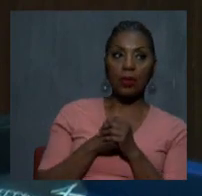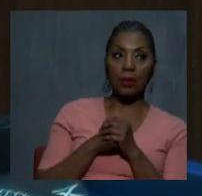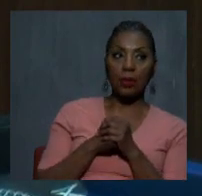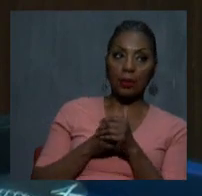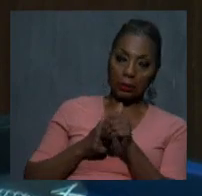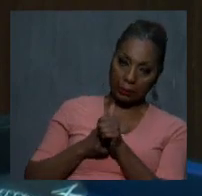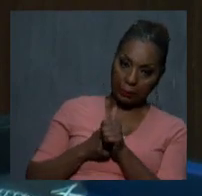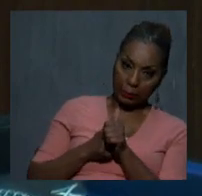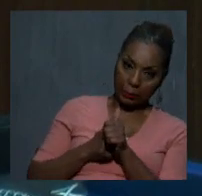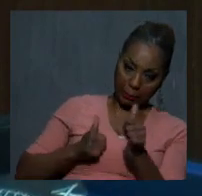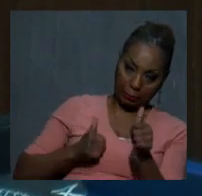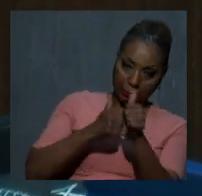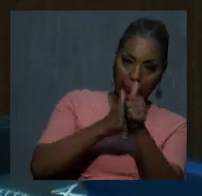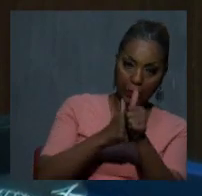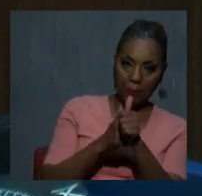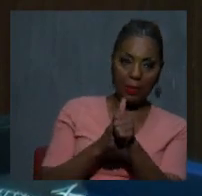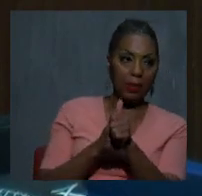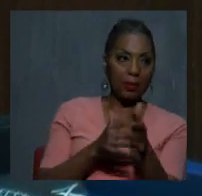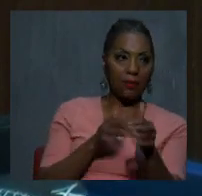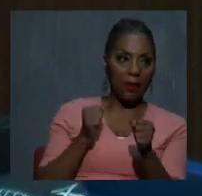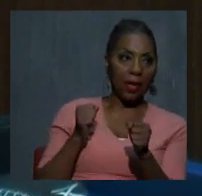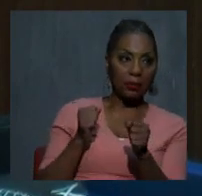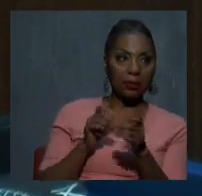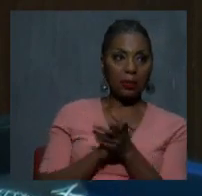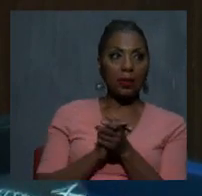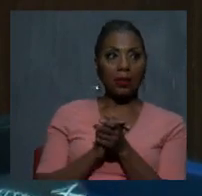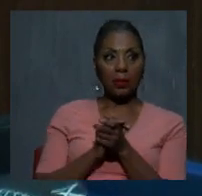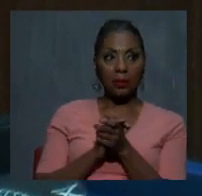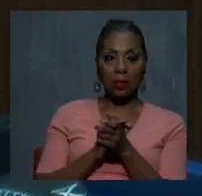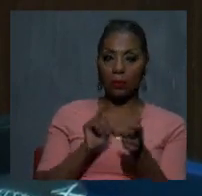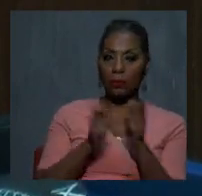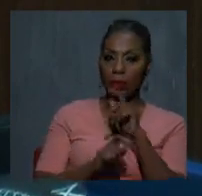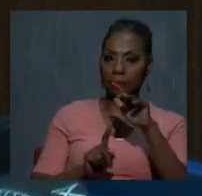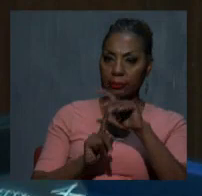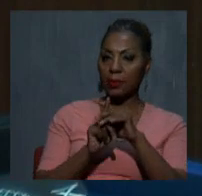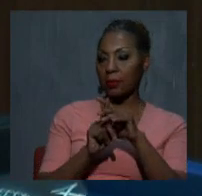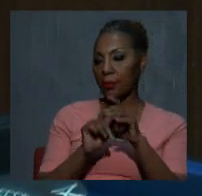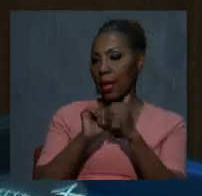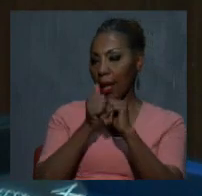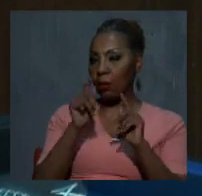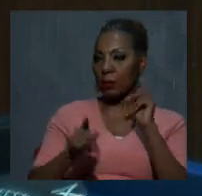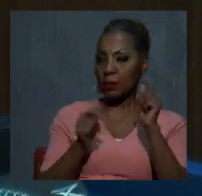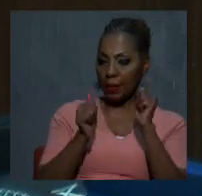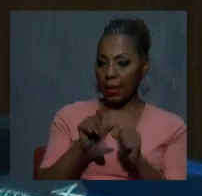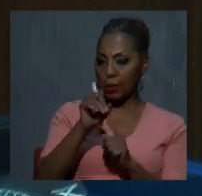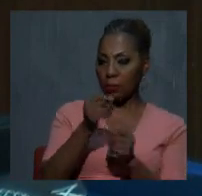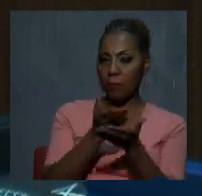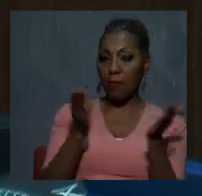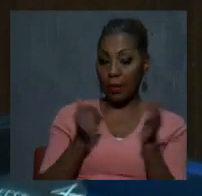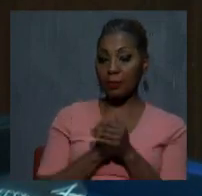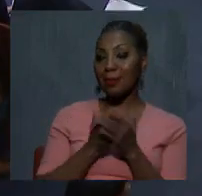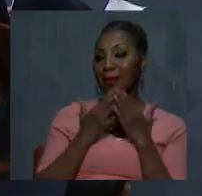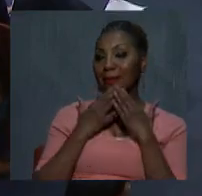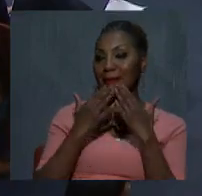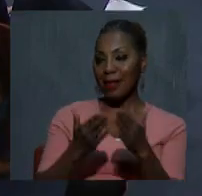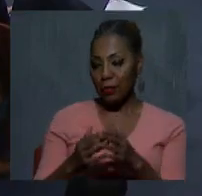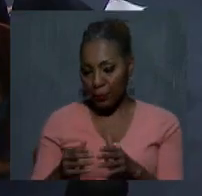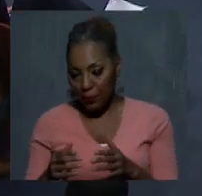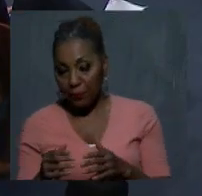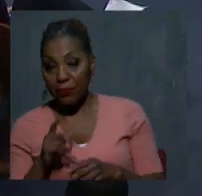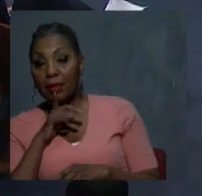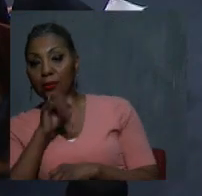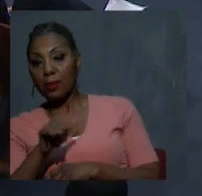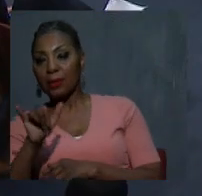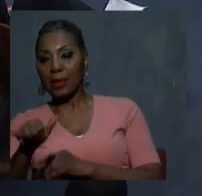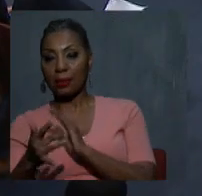with all the fast-moving parts that keep popping up in ways that people can do things. Okay, thank you. And certainly